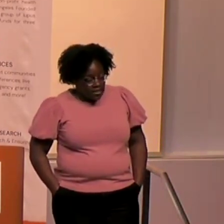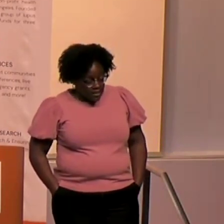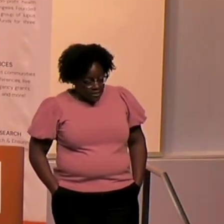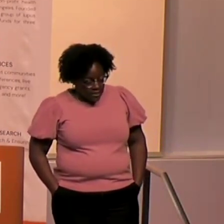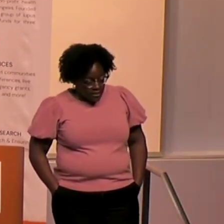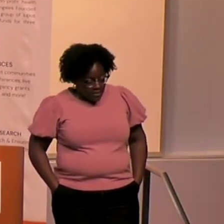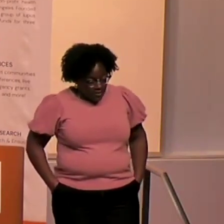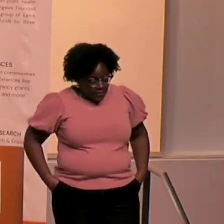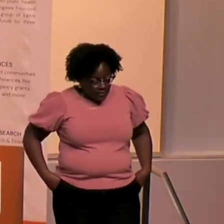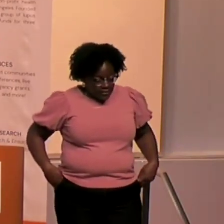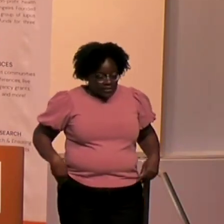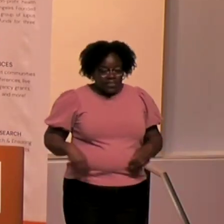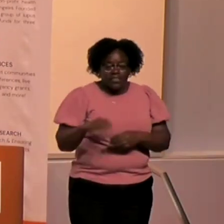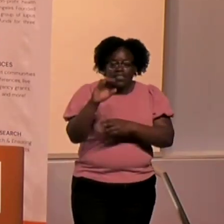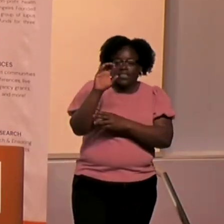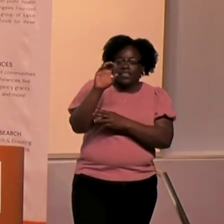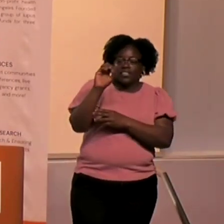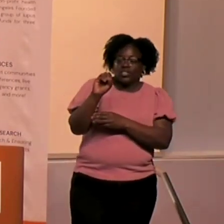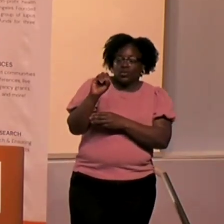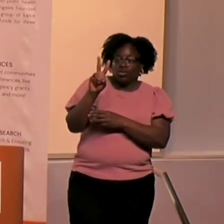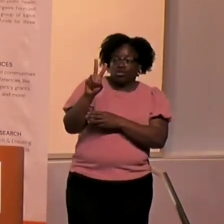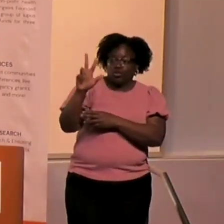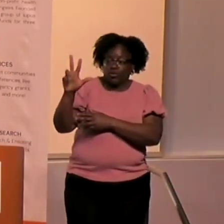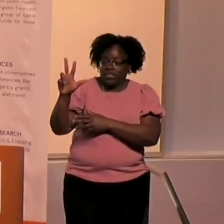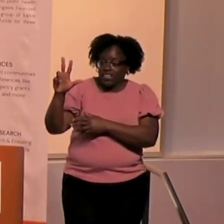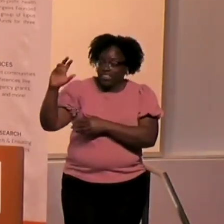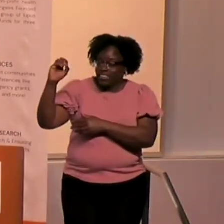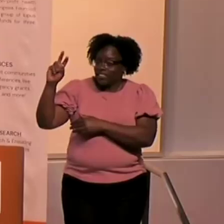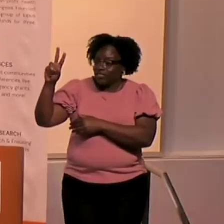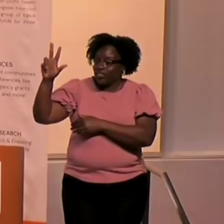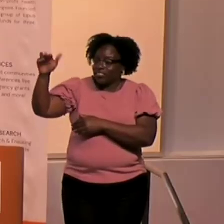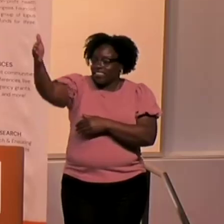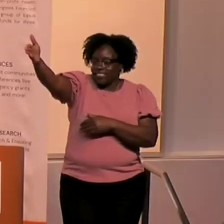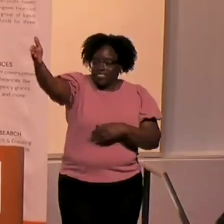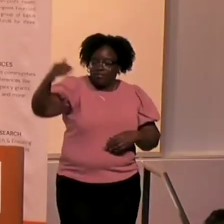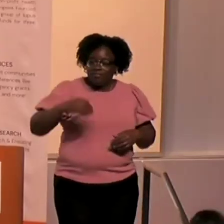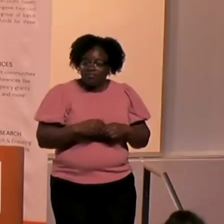Okay, and our next winner, 023. 023. There we go.